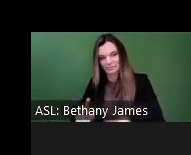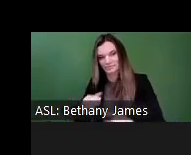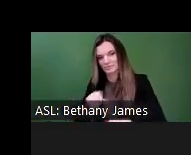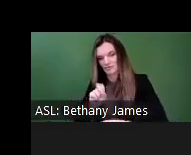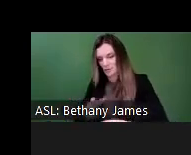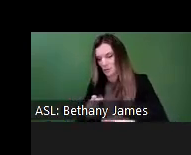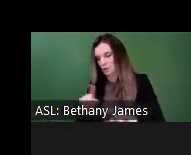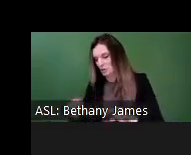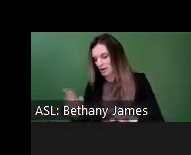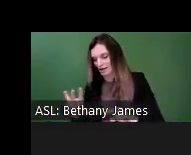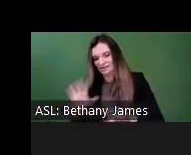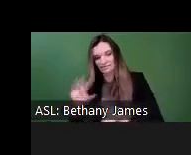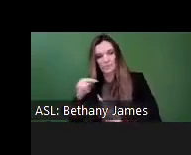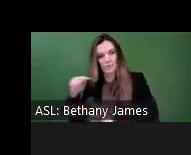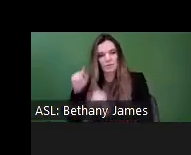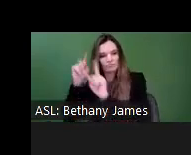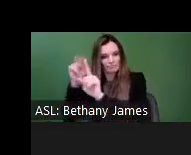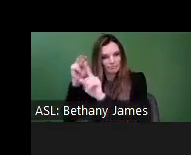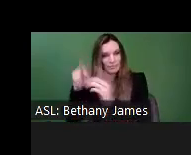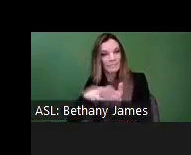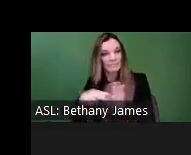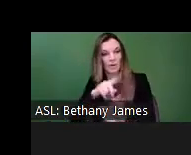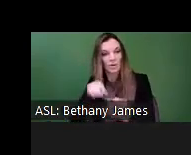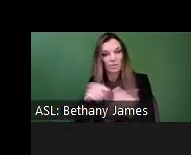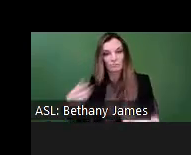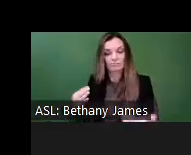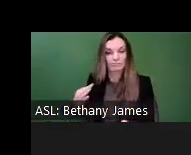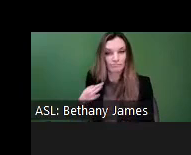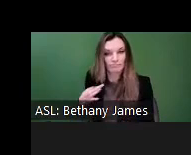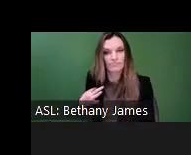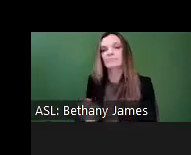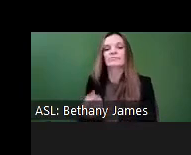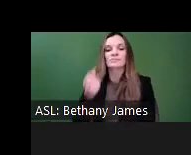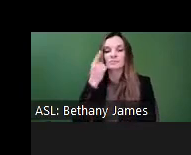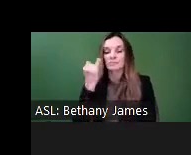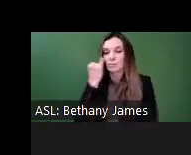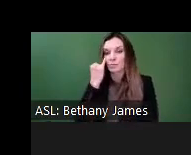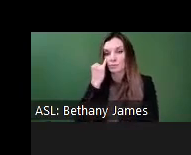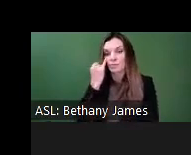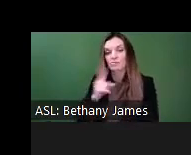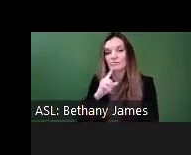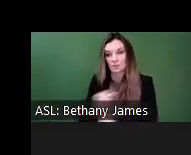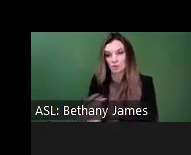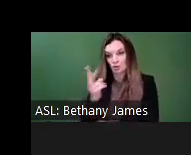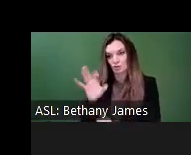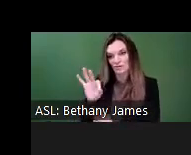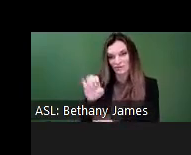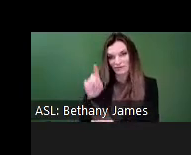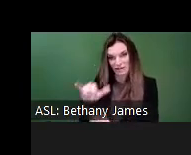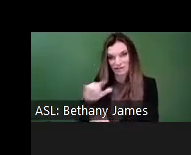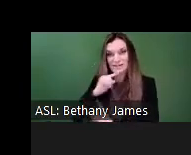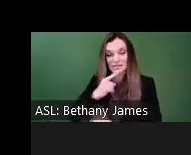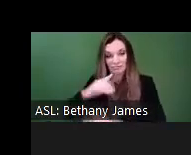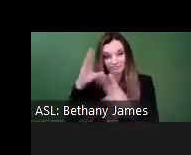period when there are 2 felony convictions is 7 years from the last event, and the